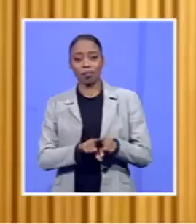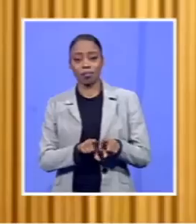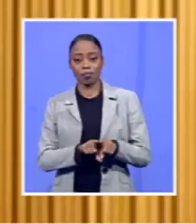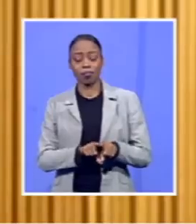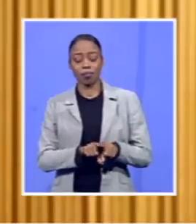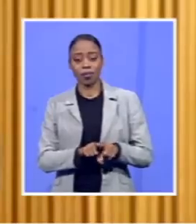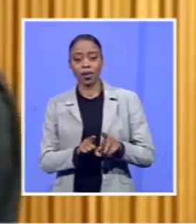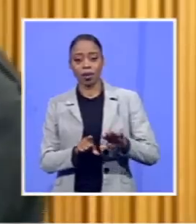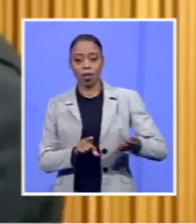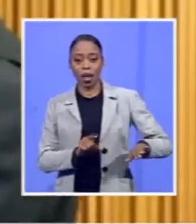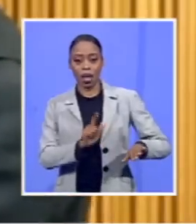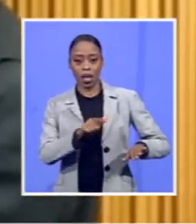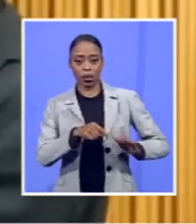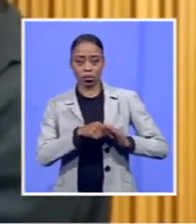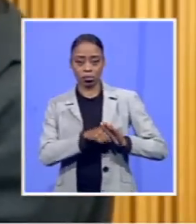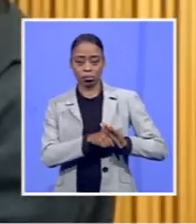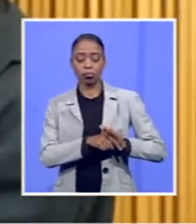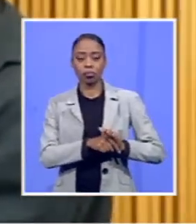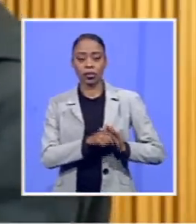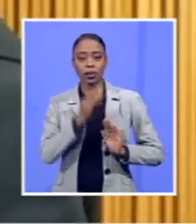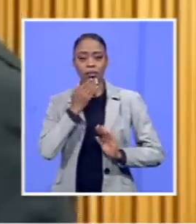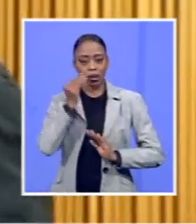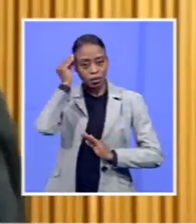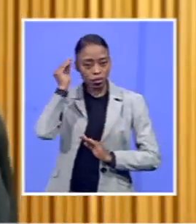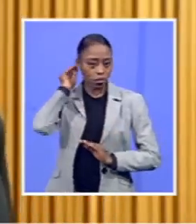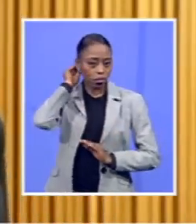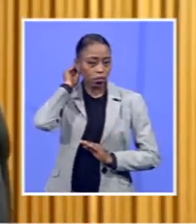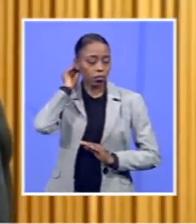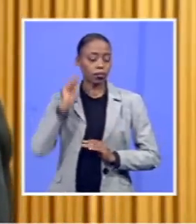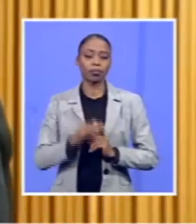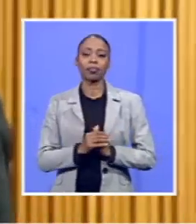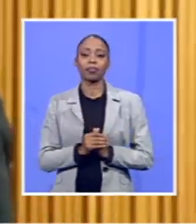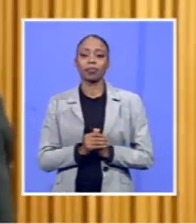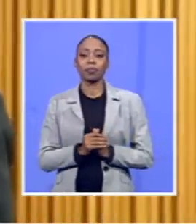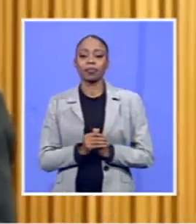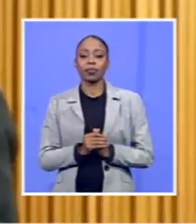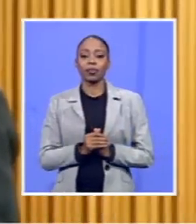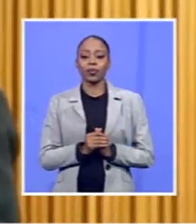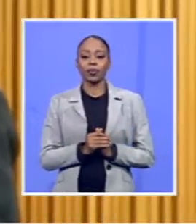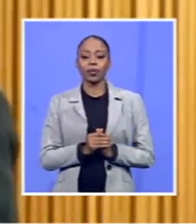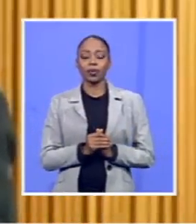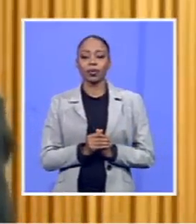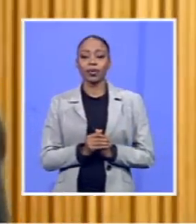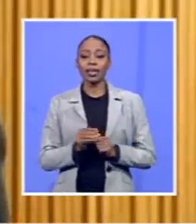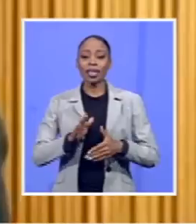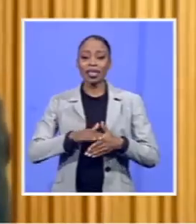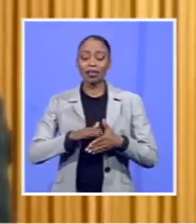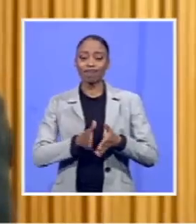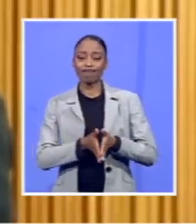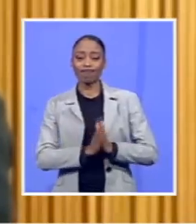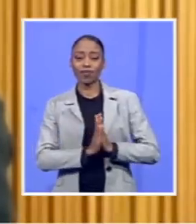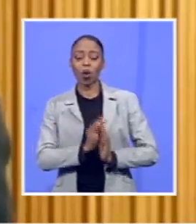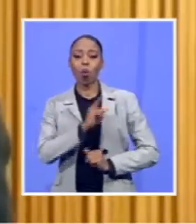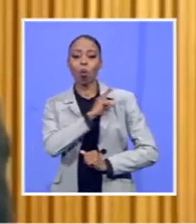issue, but we'll come to that. But it must be signposted, and it is being appealed